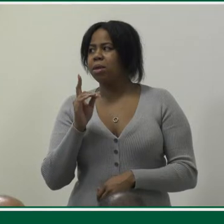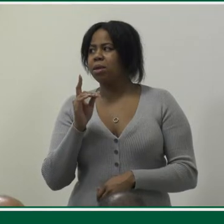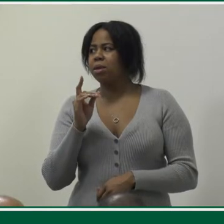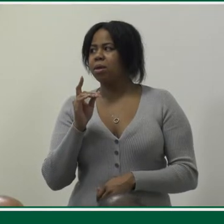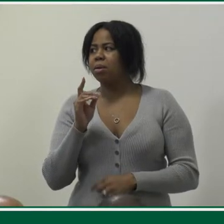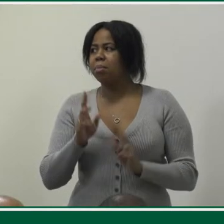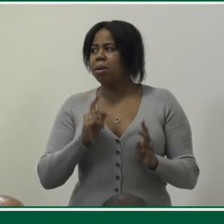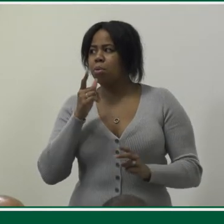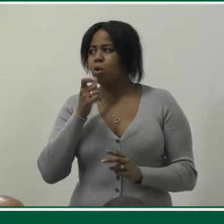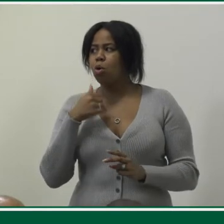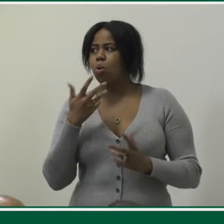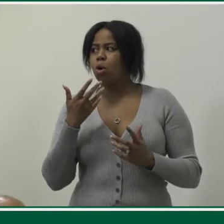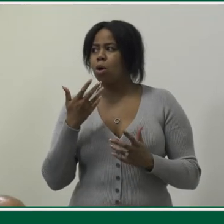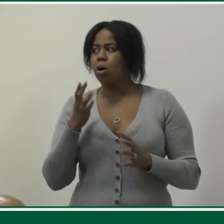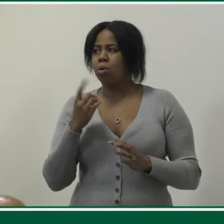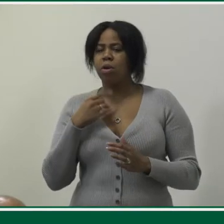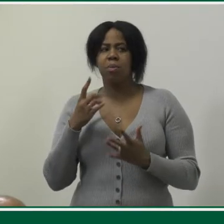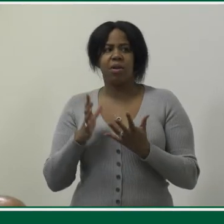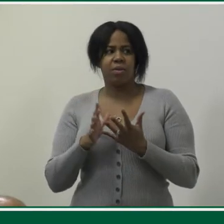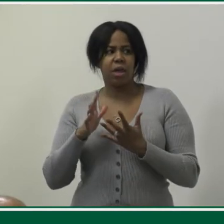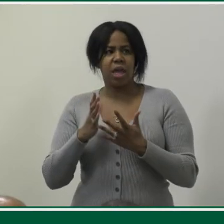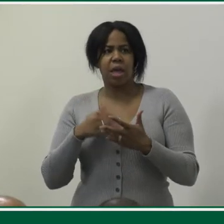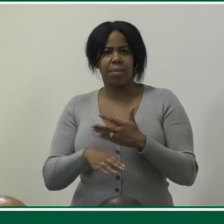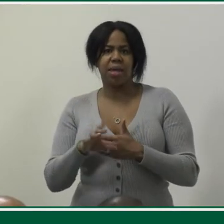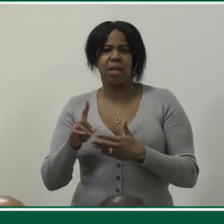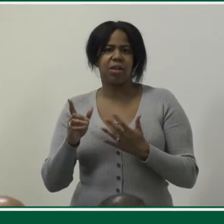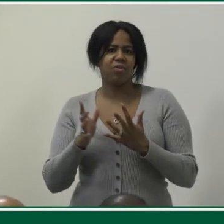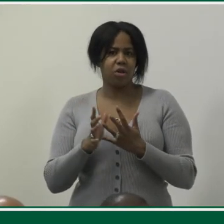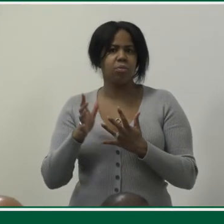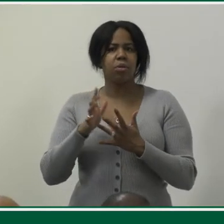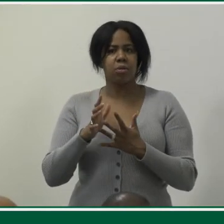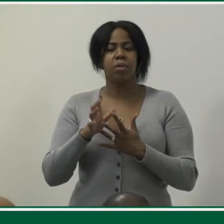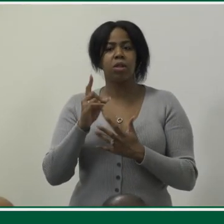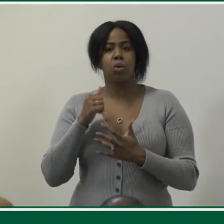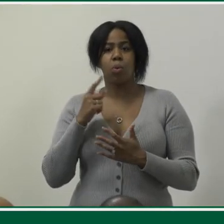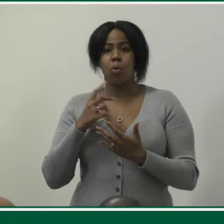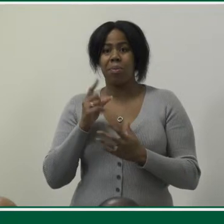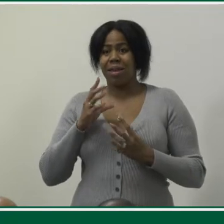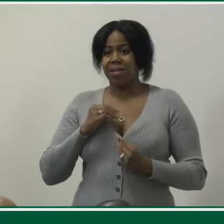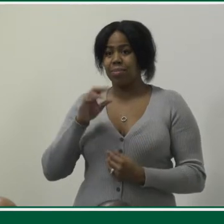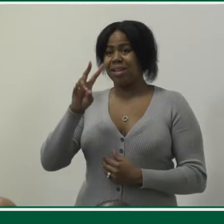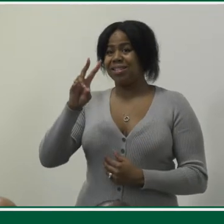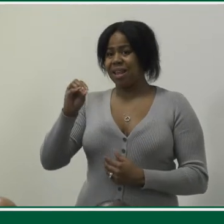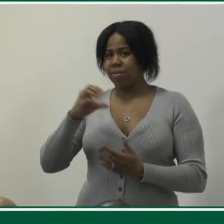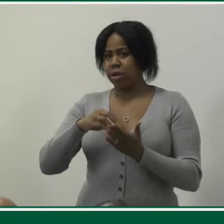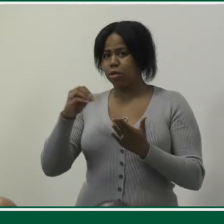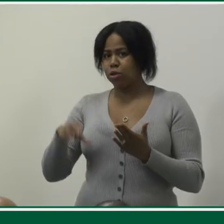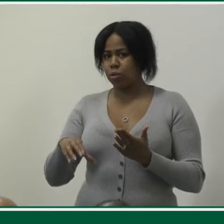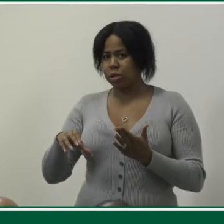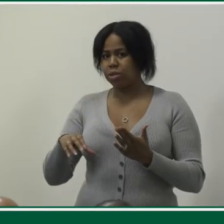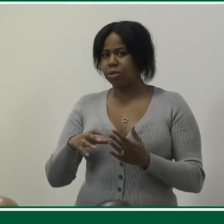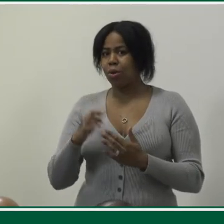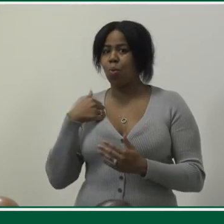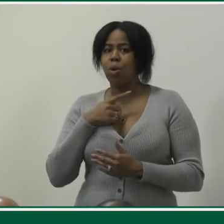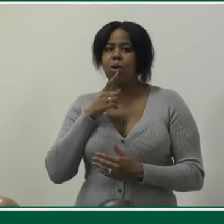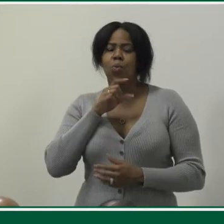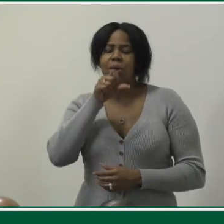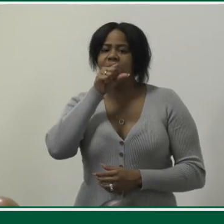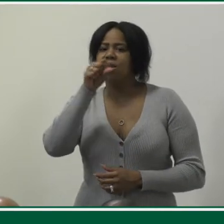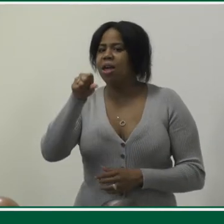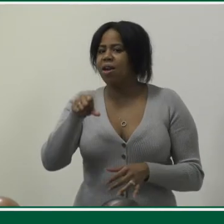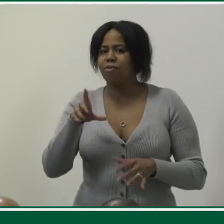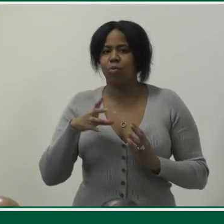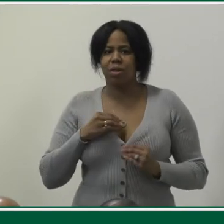the entry-level students, frosh or freshmen. So we'll be taking 70 students. We would love to take